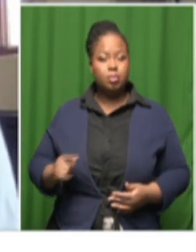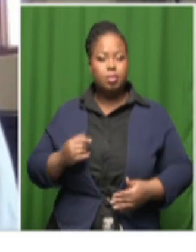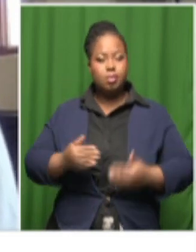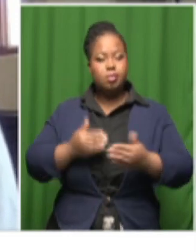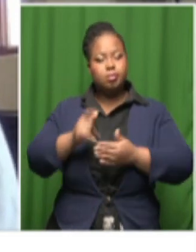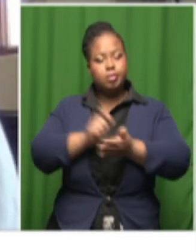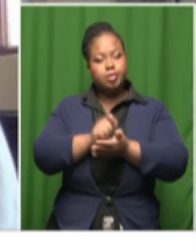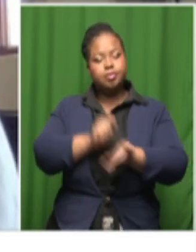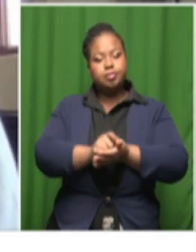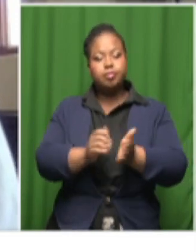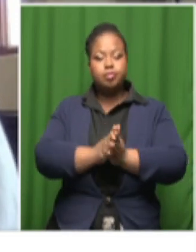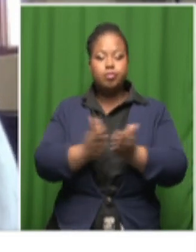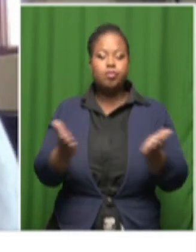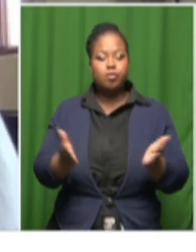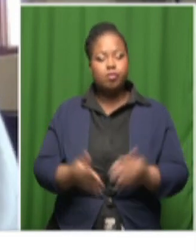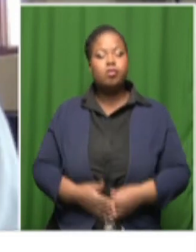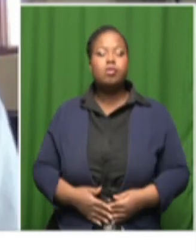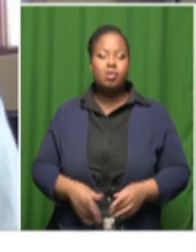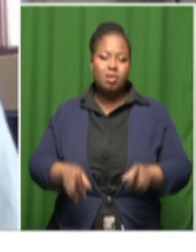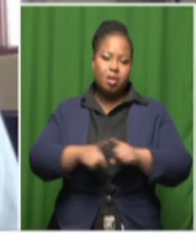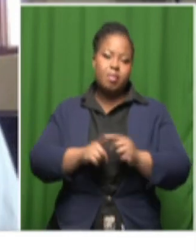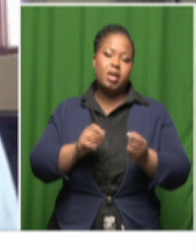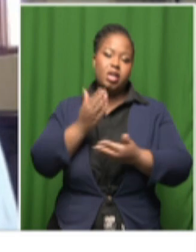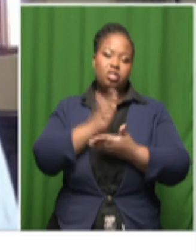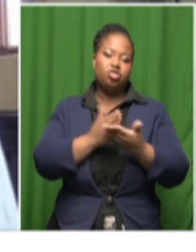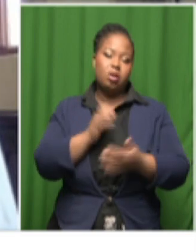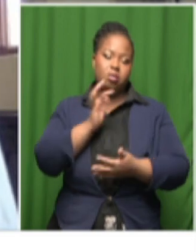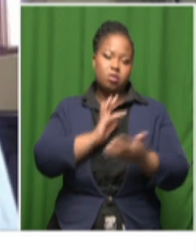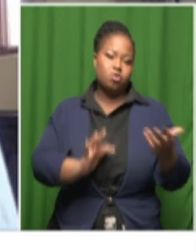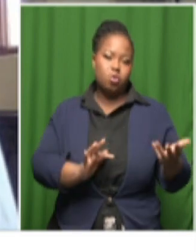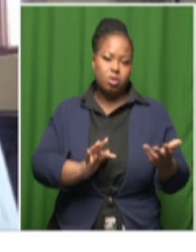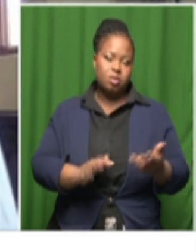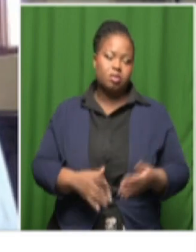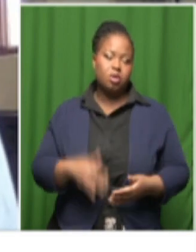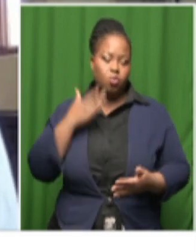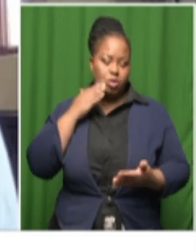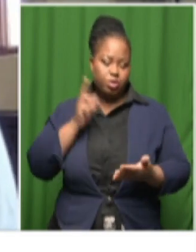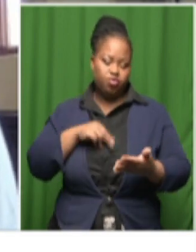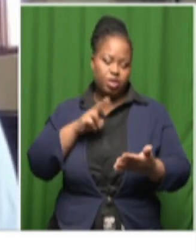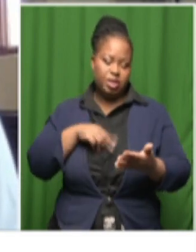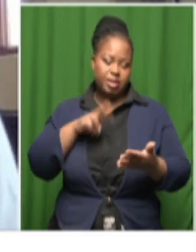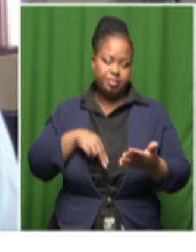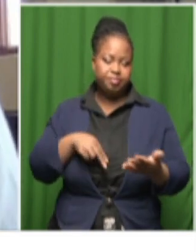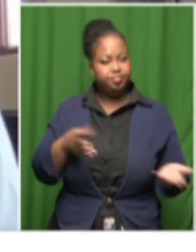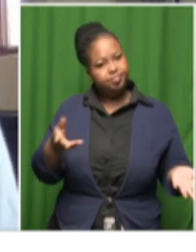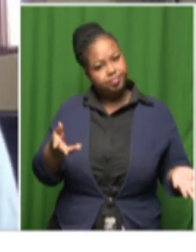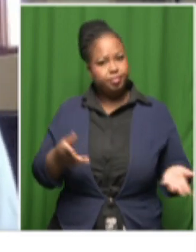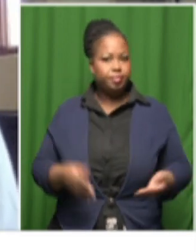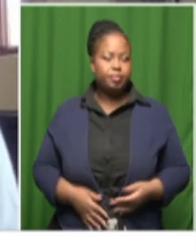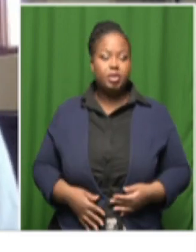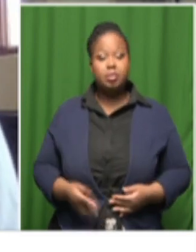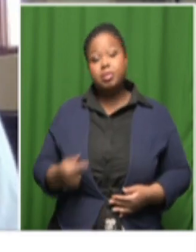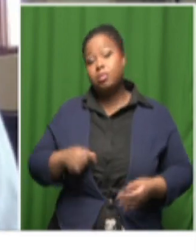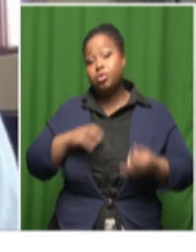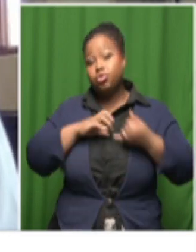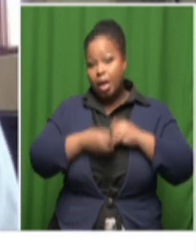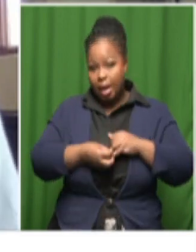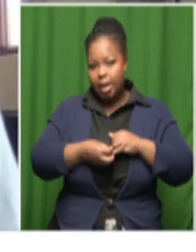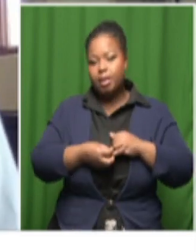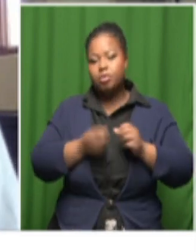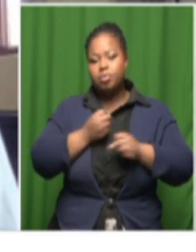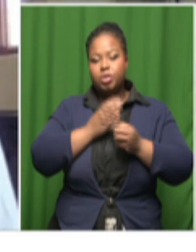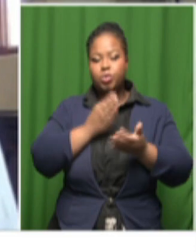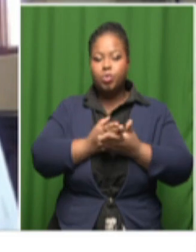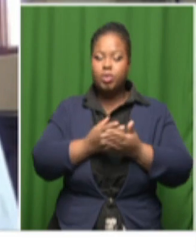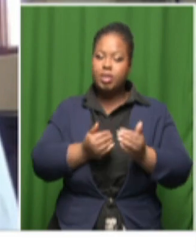of writing the book, I also shared the stories as I was going along. So I tried as much as possible to